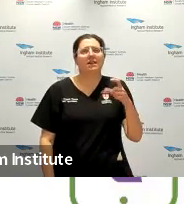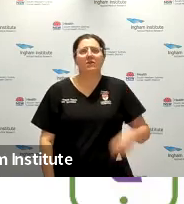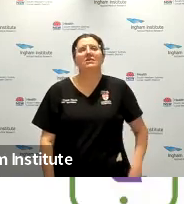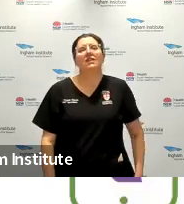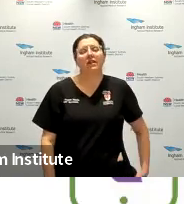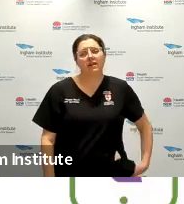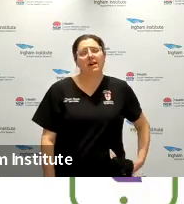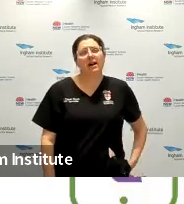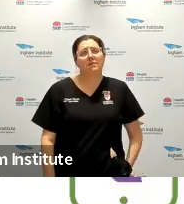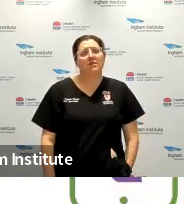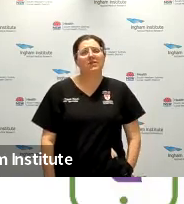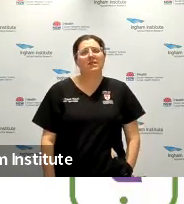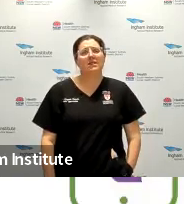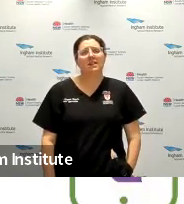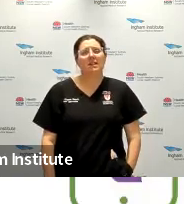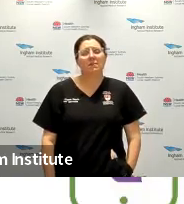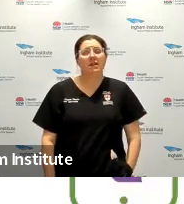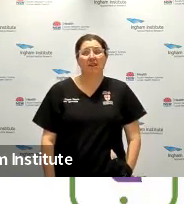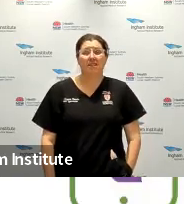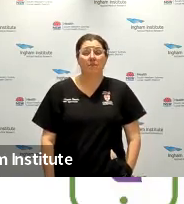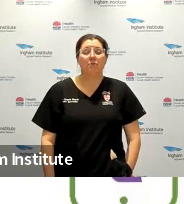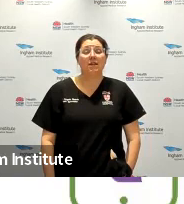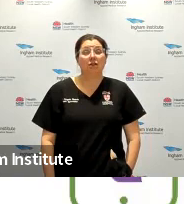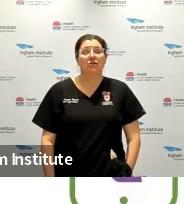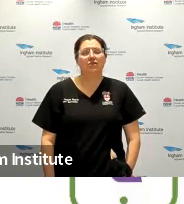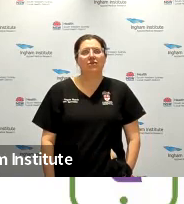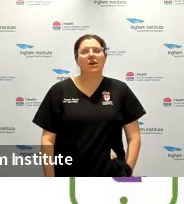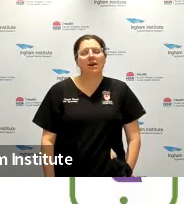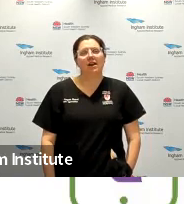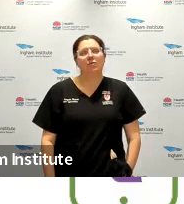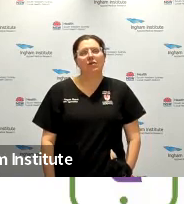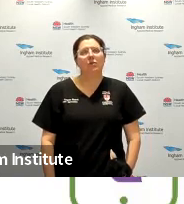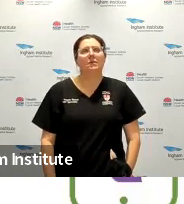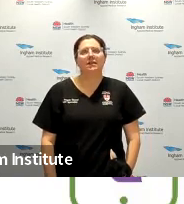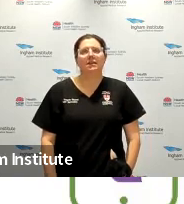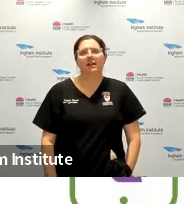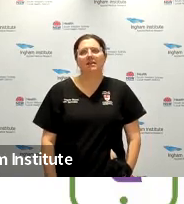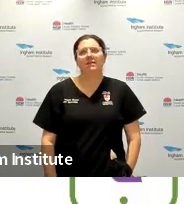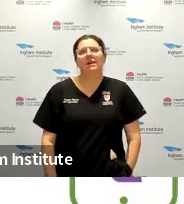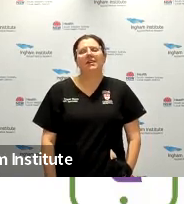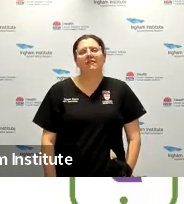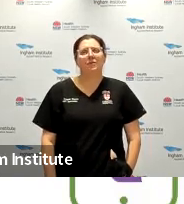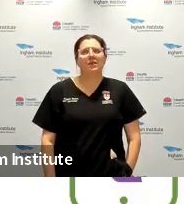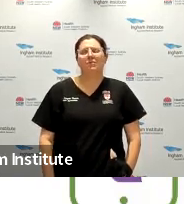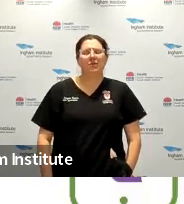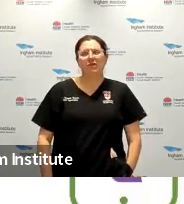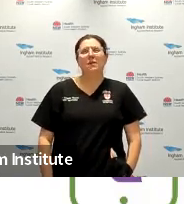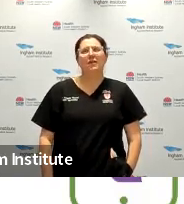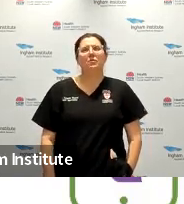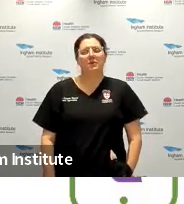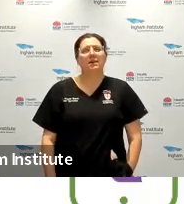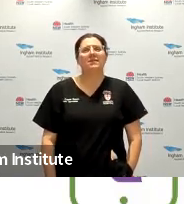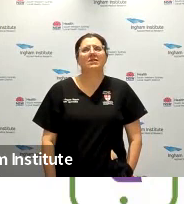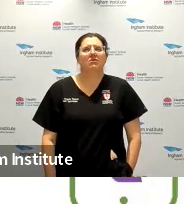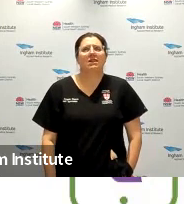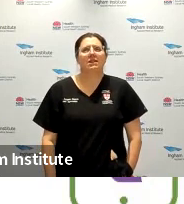95% allowance of error. So as you can see, the BMI is pretty close to what the women indicated. From a sort of